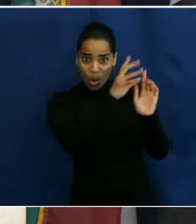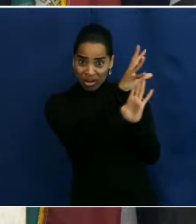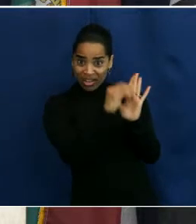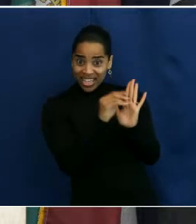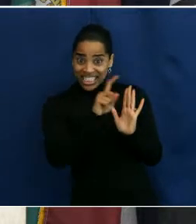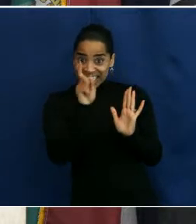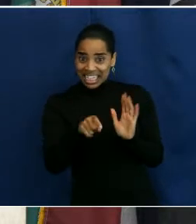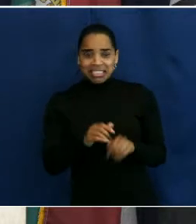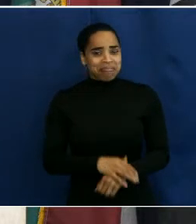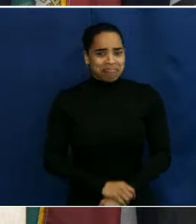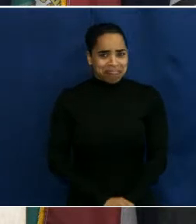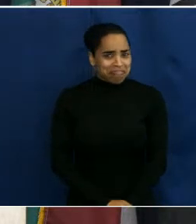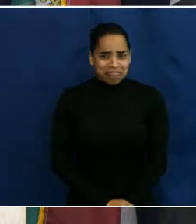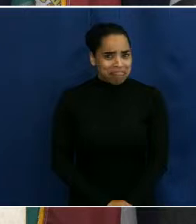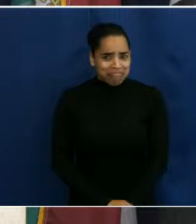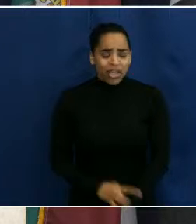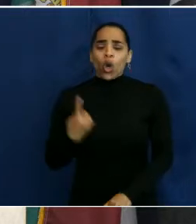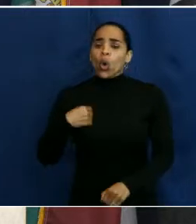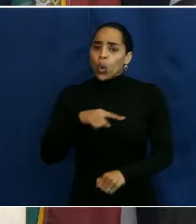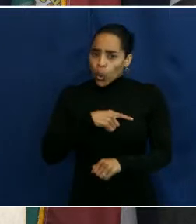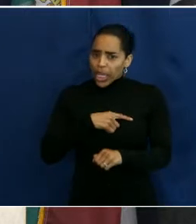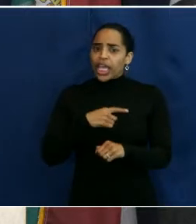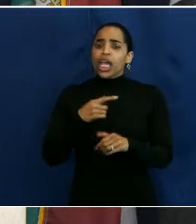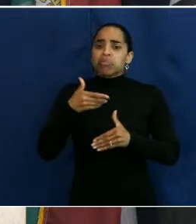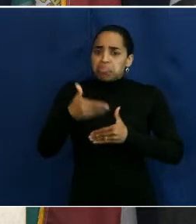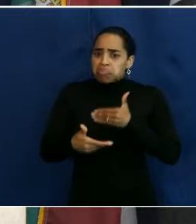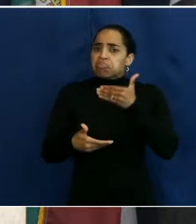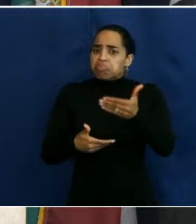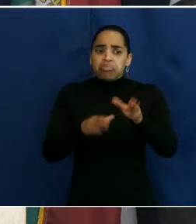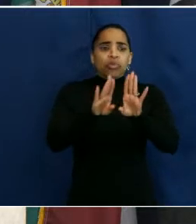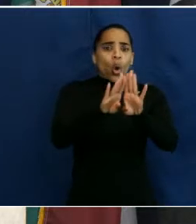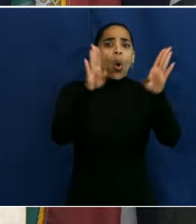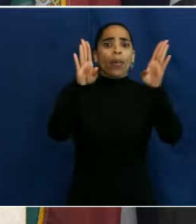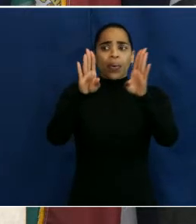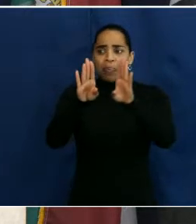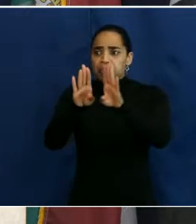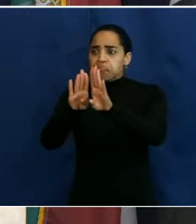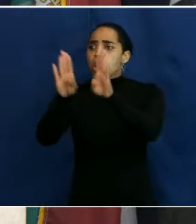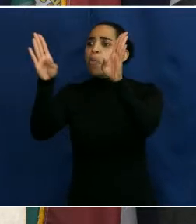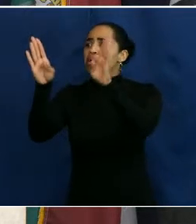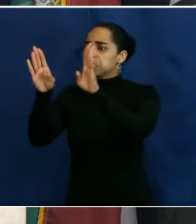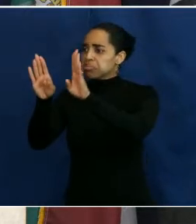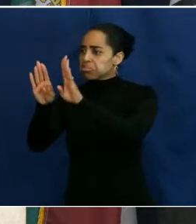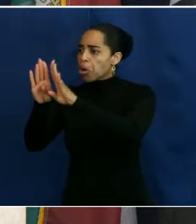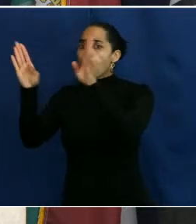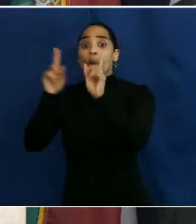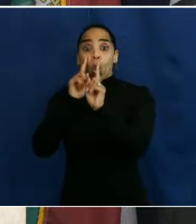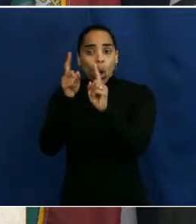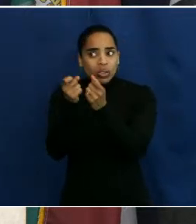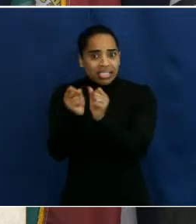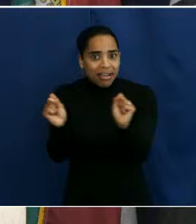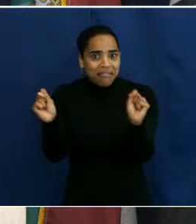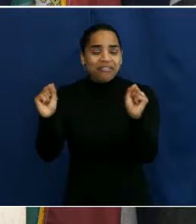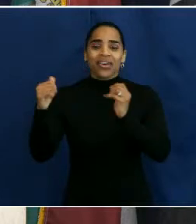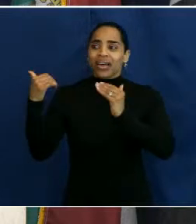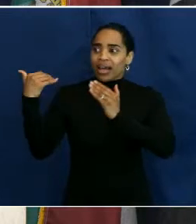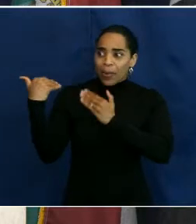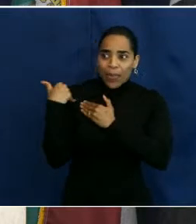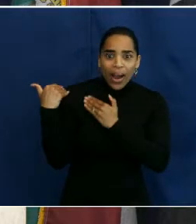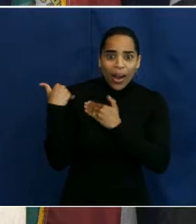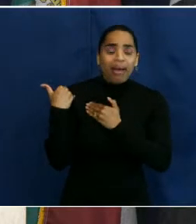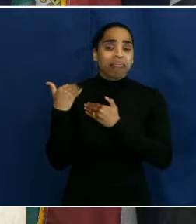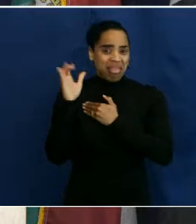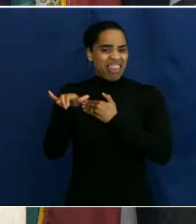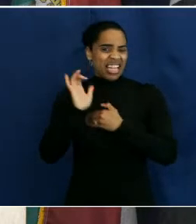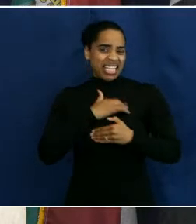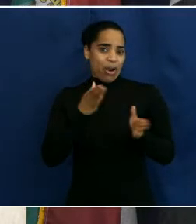we necessarily want to follow. We are opening things. We've seen considerable progress in opening. We're doing it safely. We're doing it responsibly. And we're going to